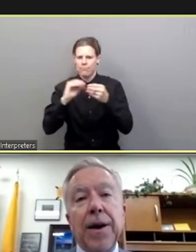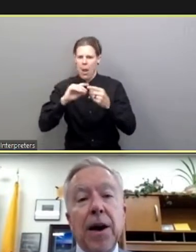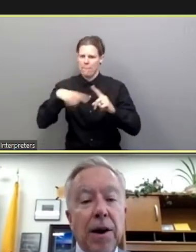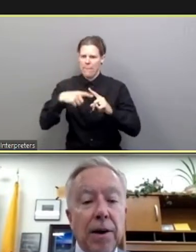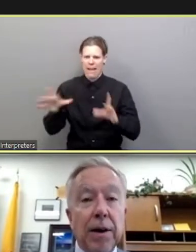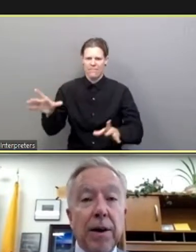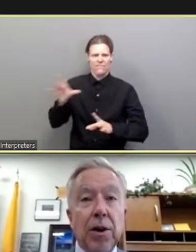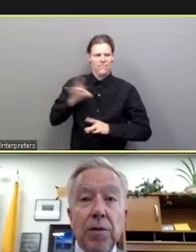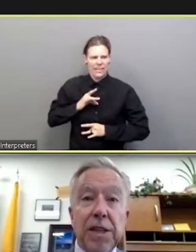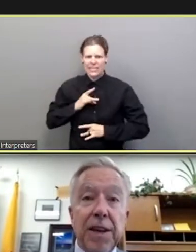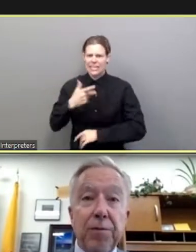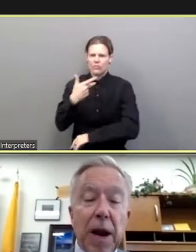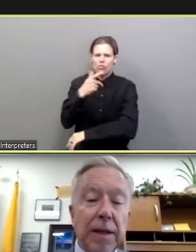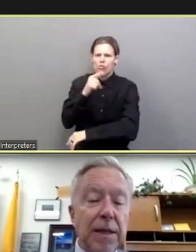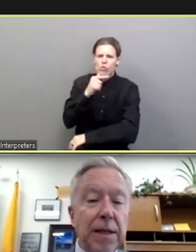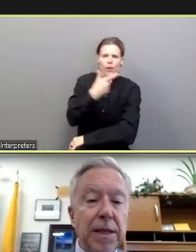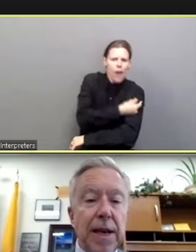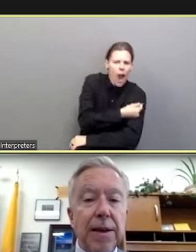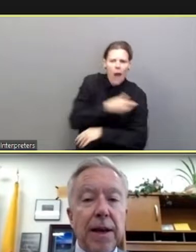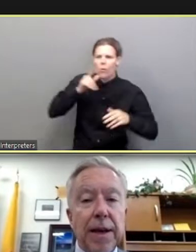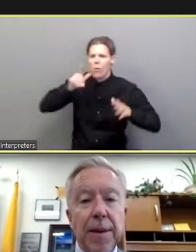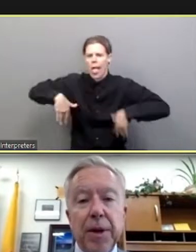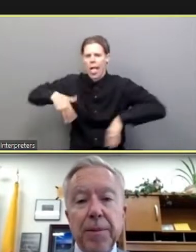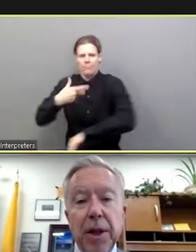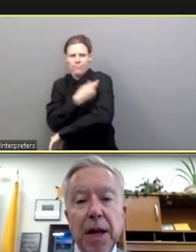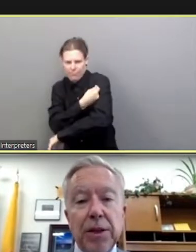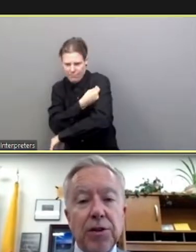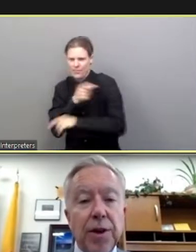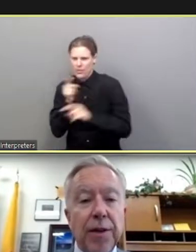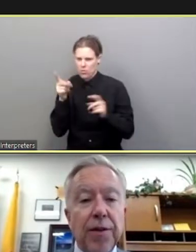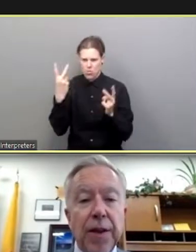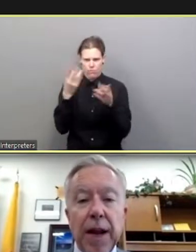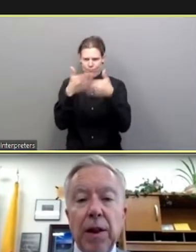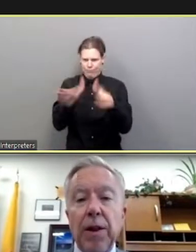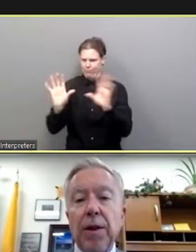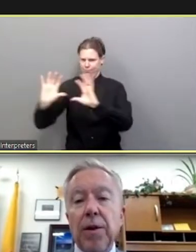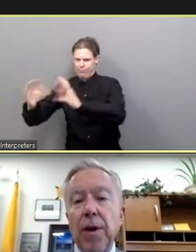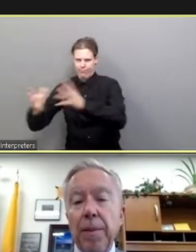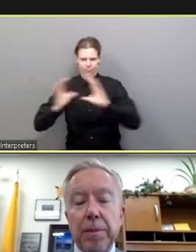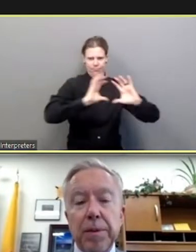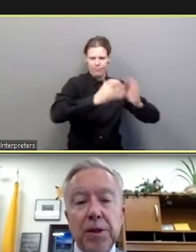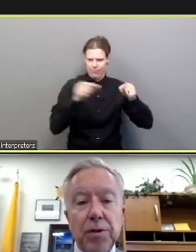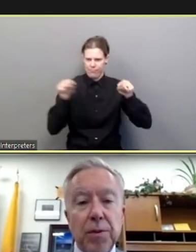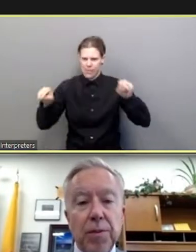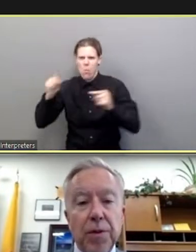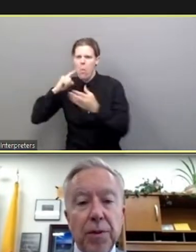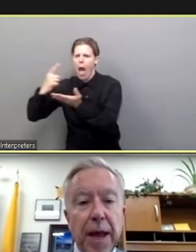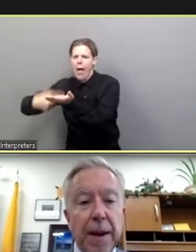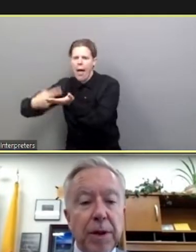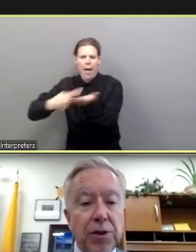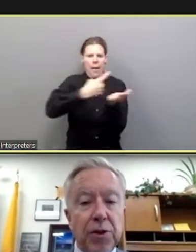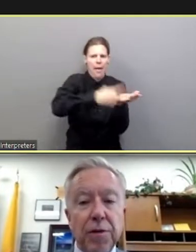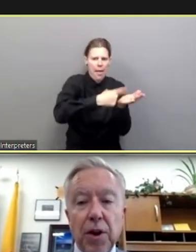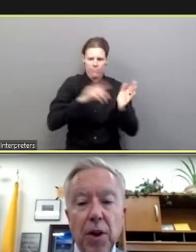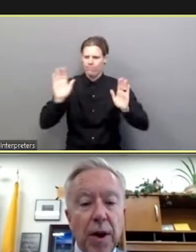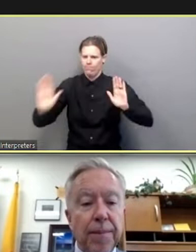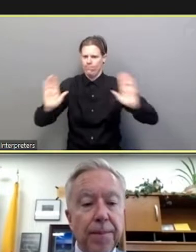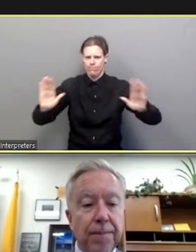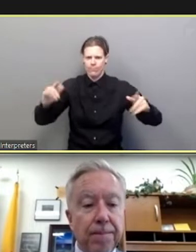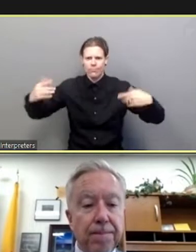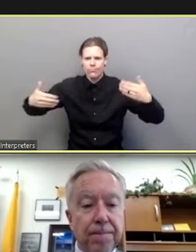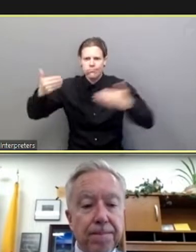on our COVID safe practices and epidemiologic trends, and then I'll wrap up as usual. So with that, I'm going to turn it over to